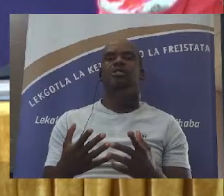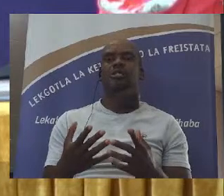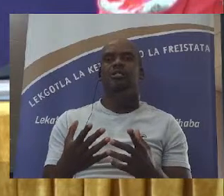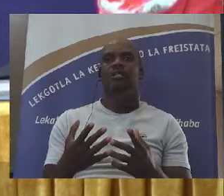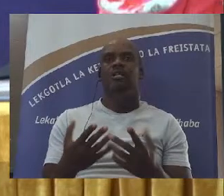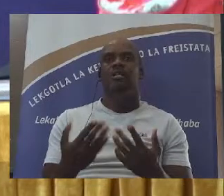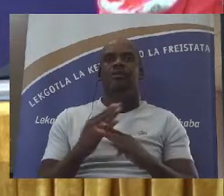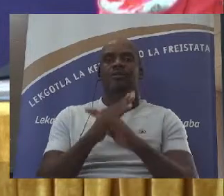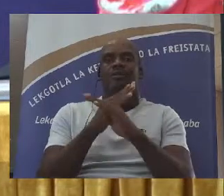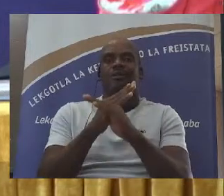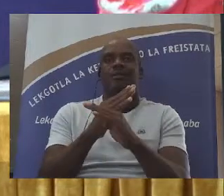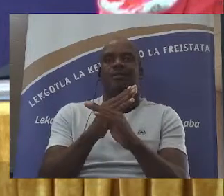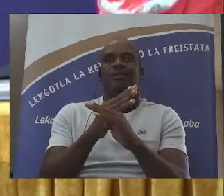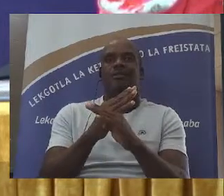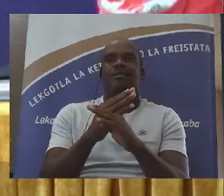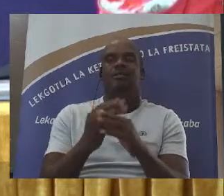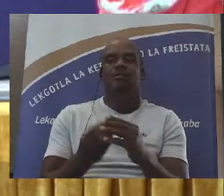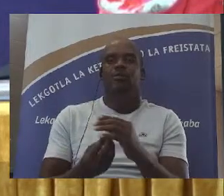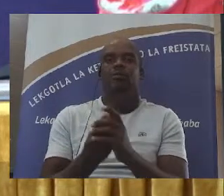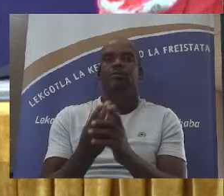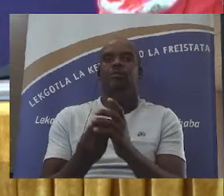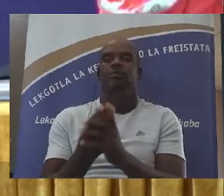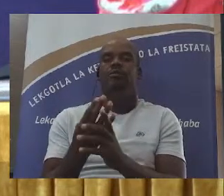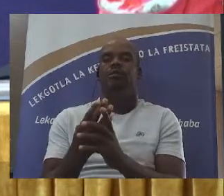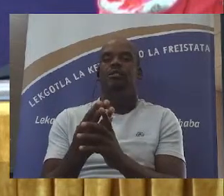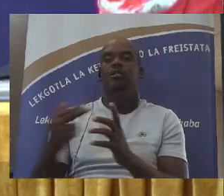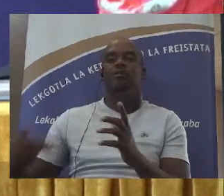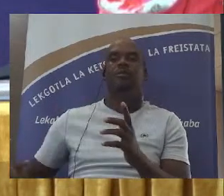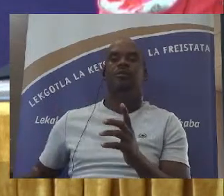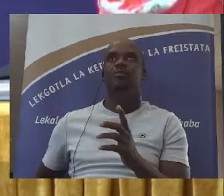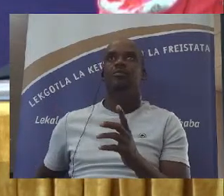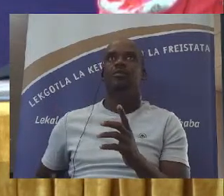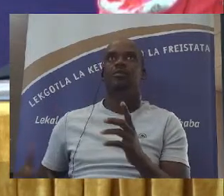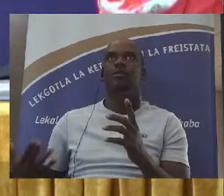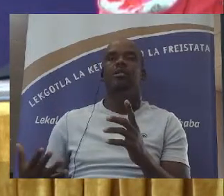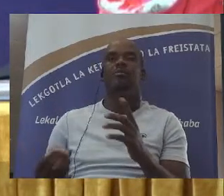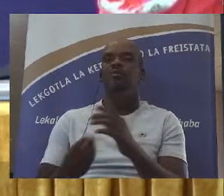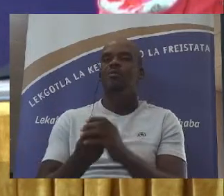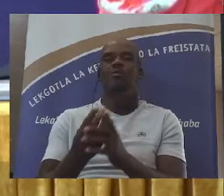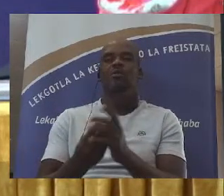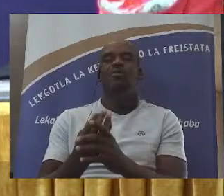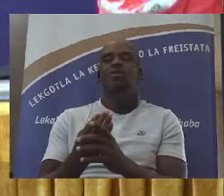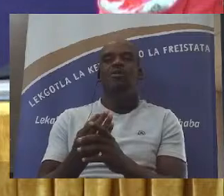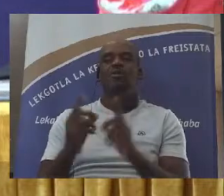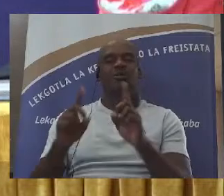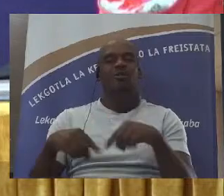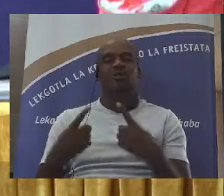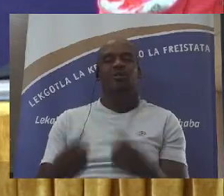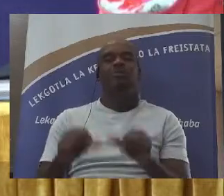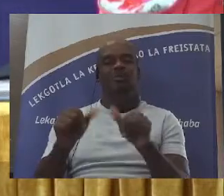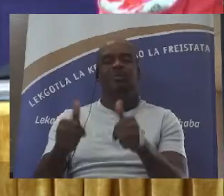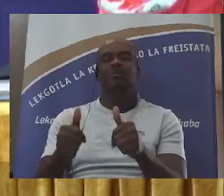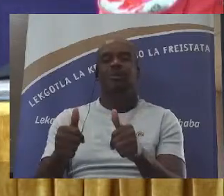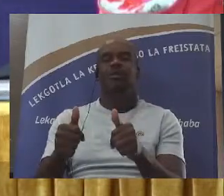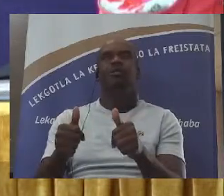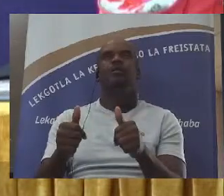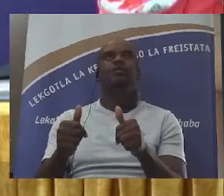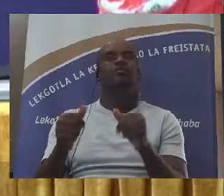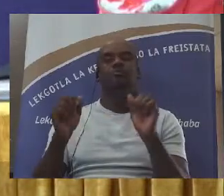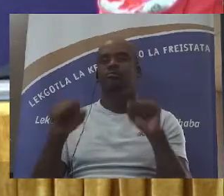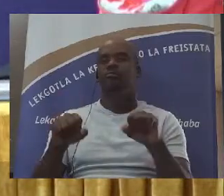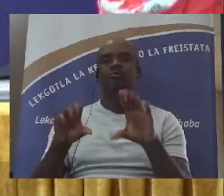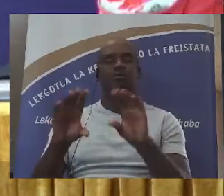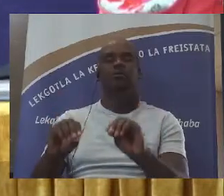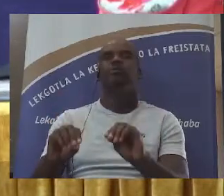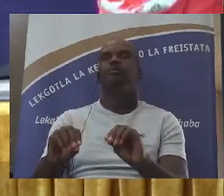corrective measures of petroleum if petroleum is not being produced optimally in accordance with the production work